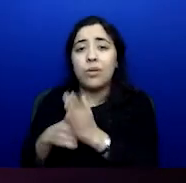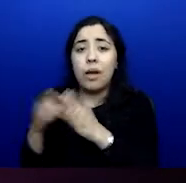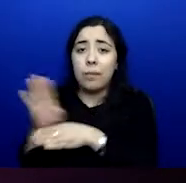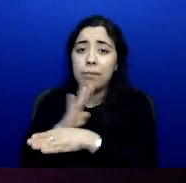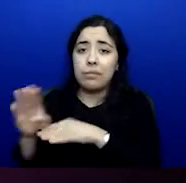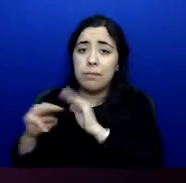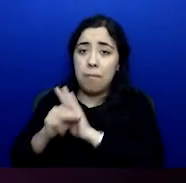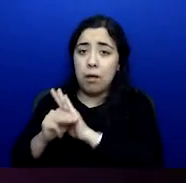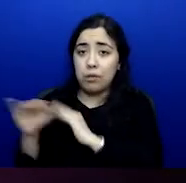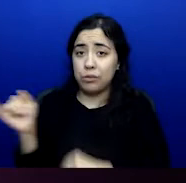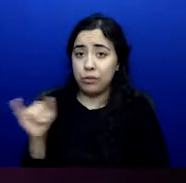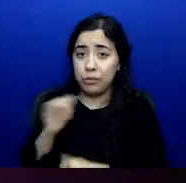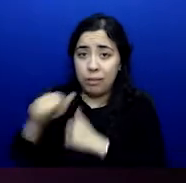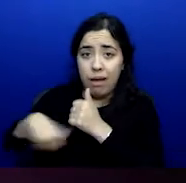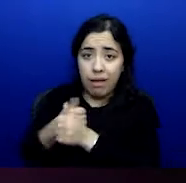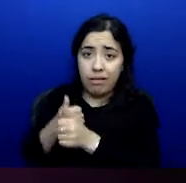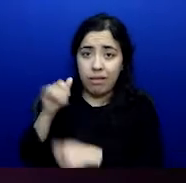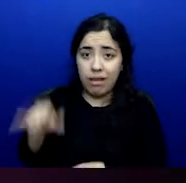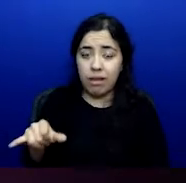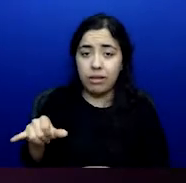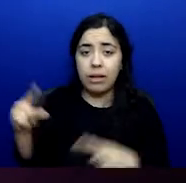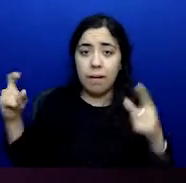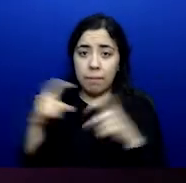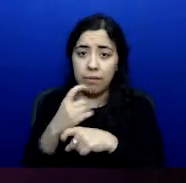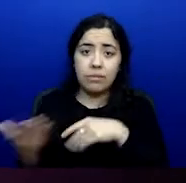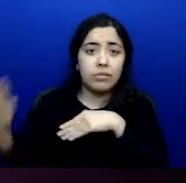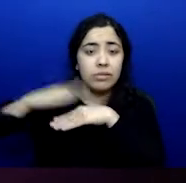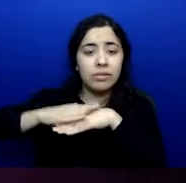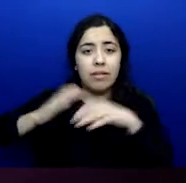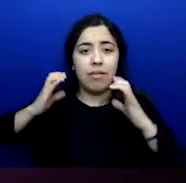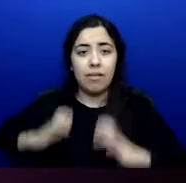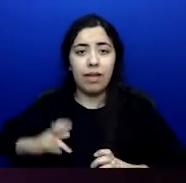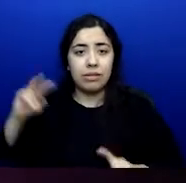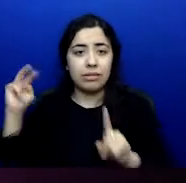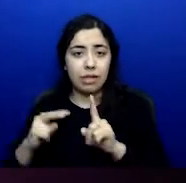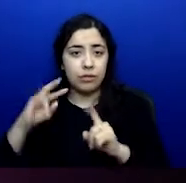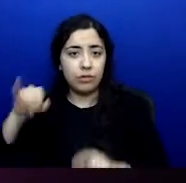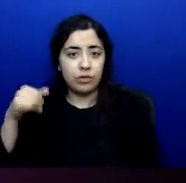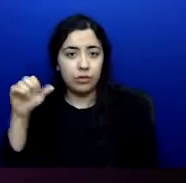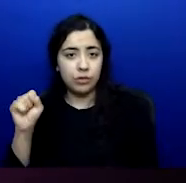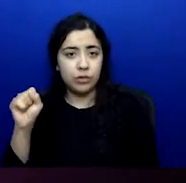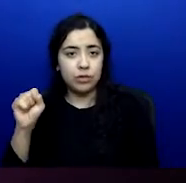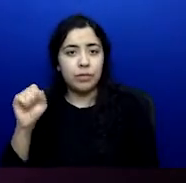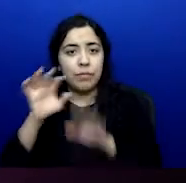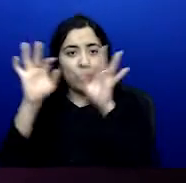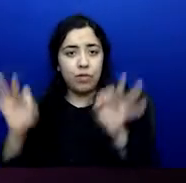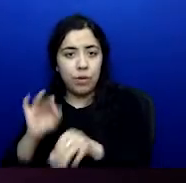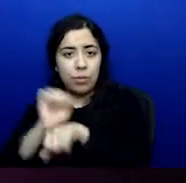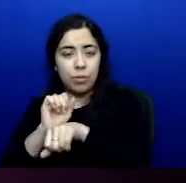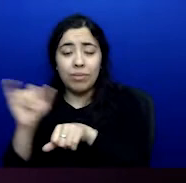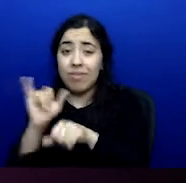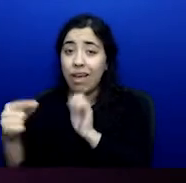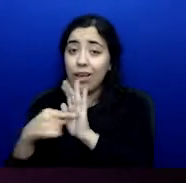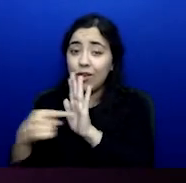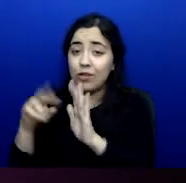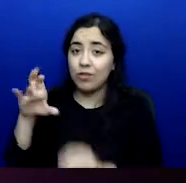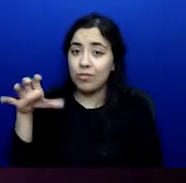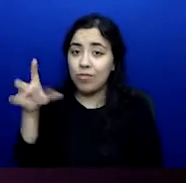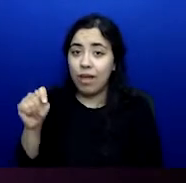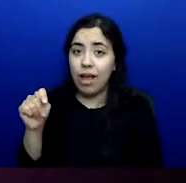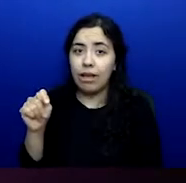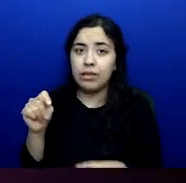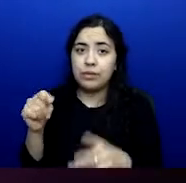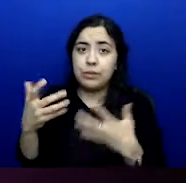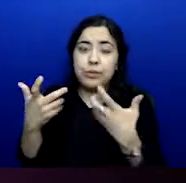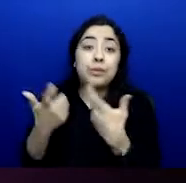it. The complexity added by client-side JavaScript frameworks like React is so great